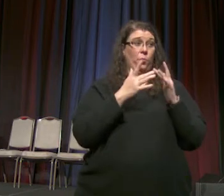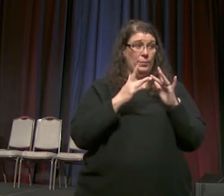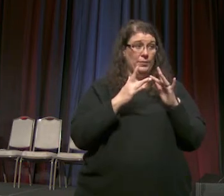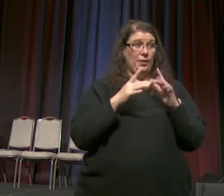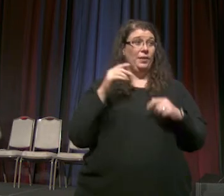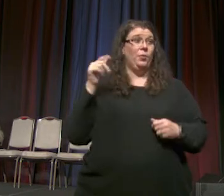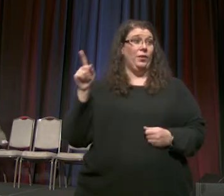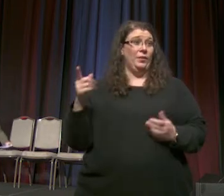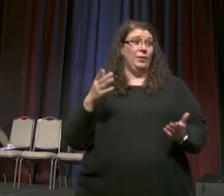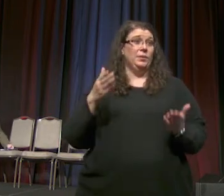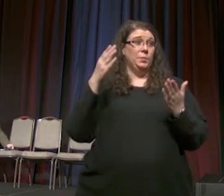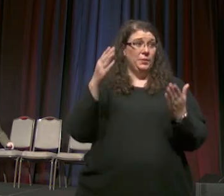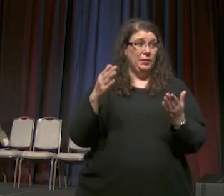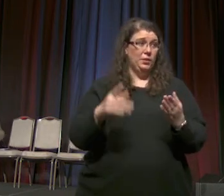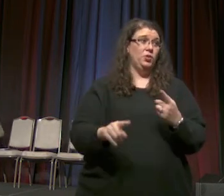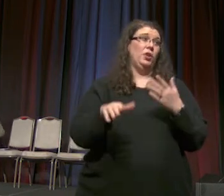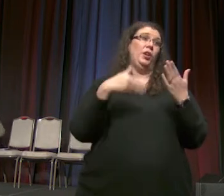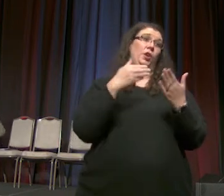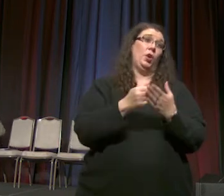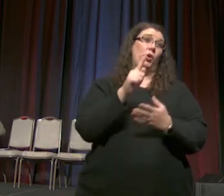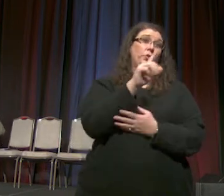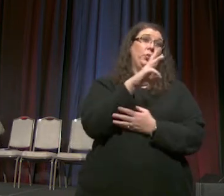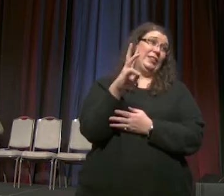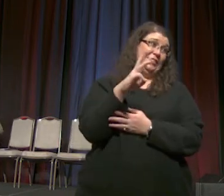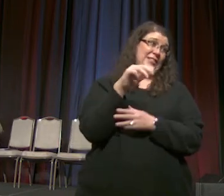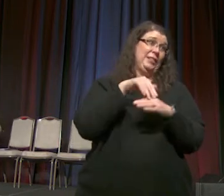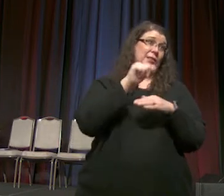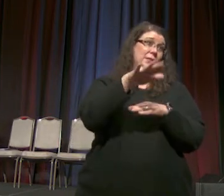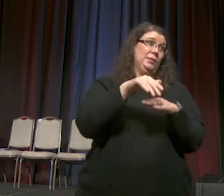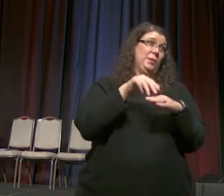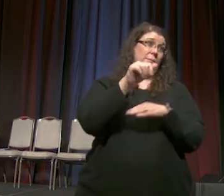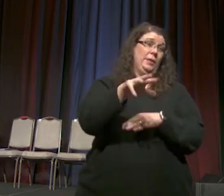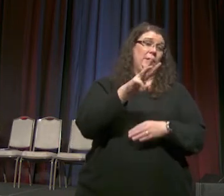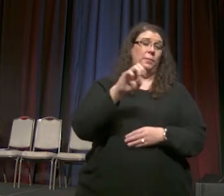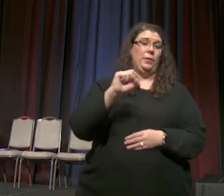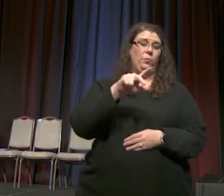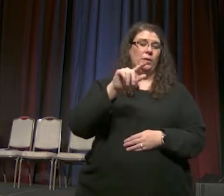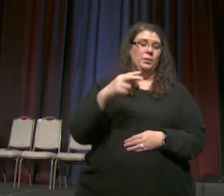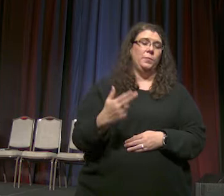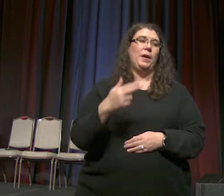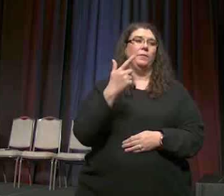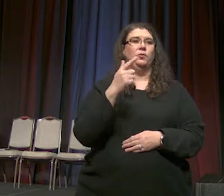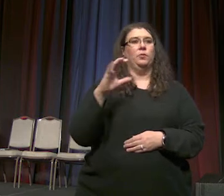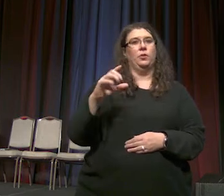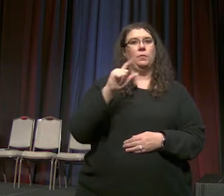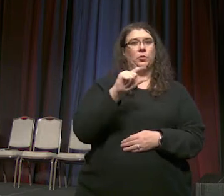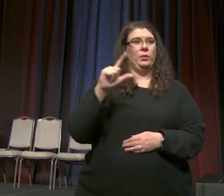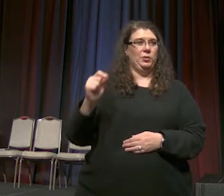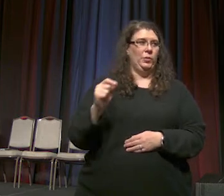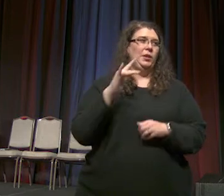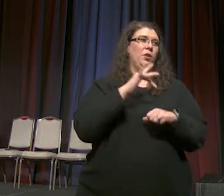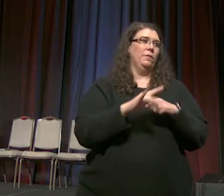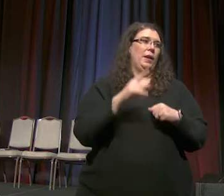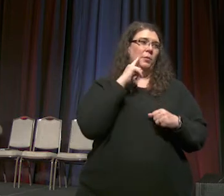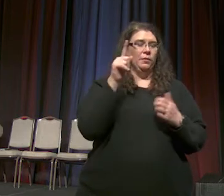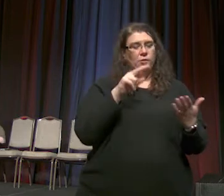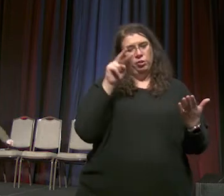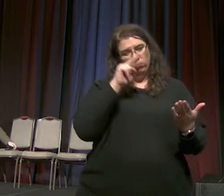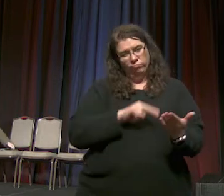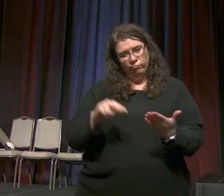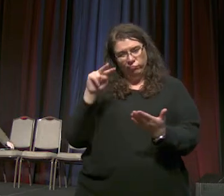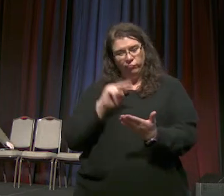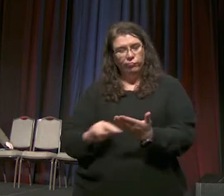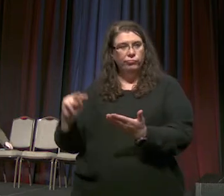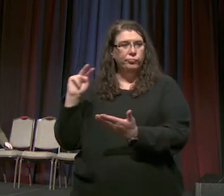this petition and all 26 submitted by Wespath to General Conference 2020 are available for your review.